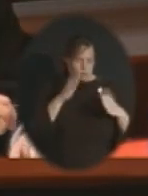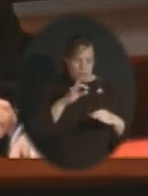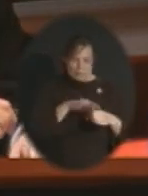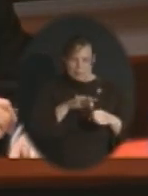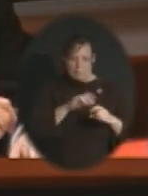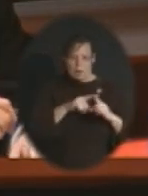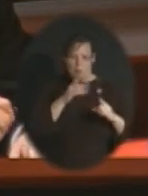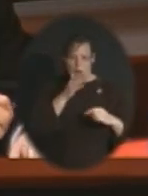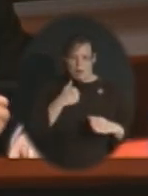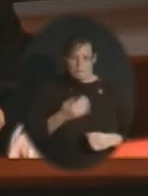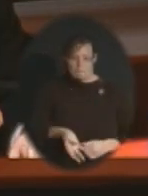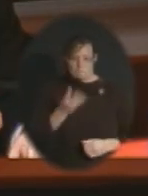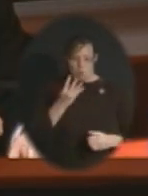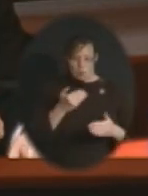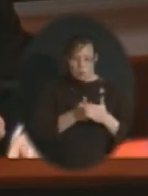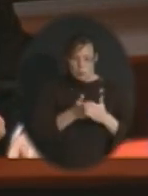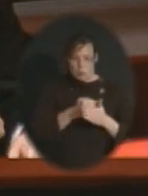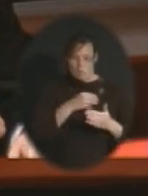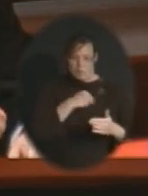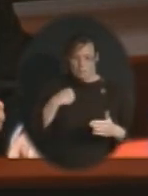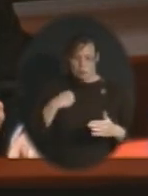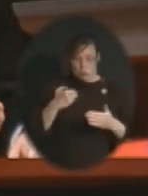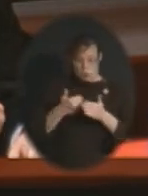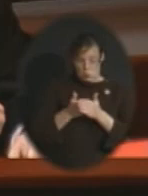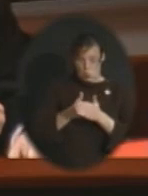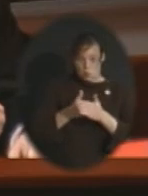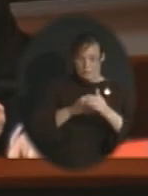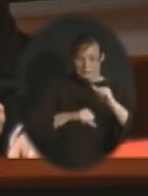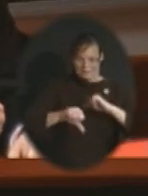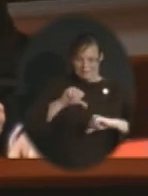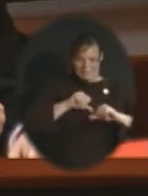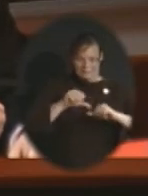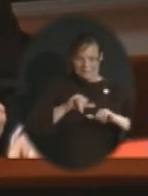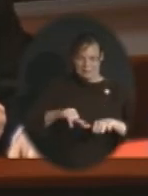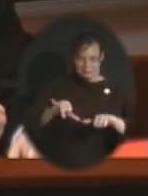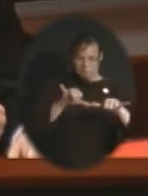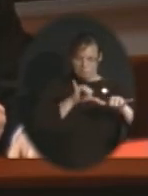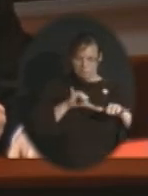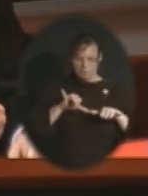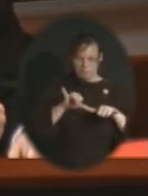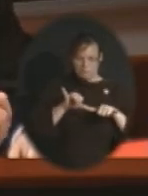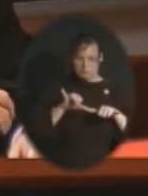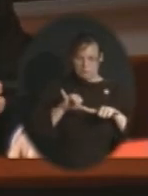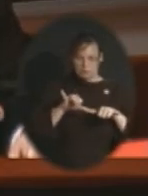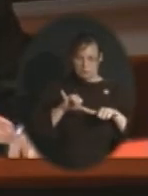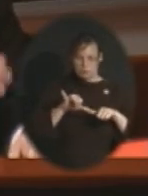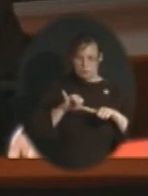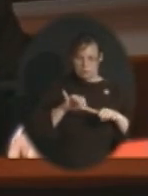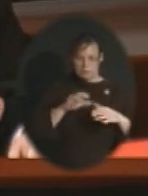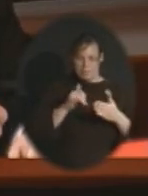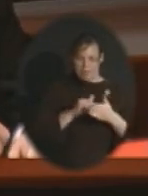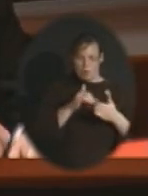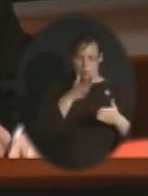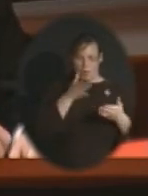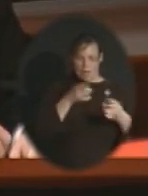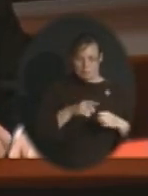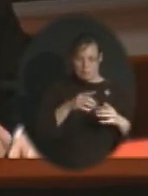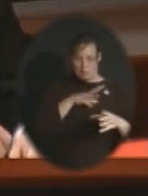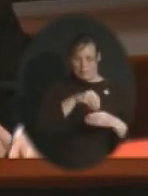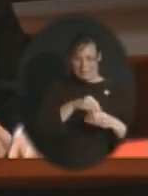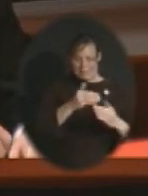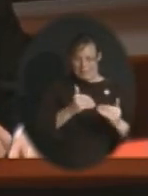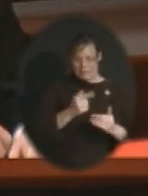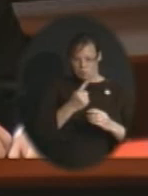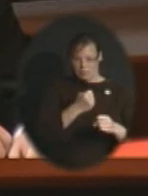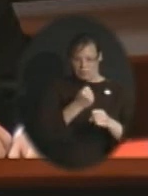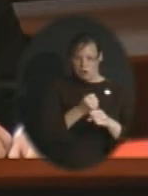have at least 4 new state board members. New science standards are set to go to the new board then, so that will happen within the next year or so,